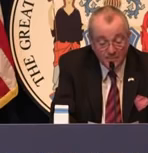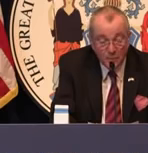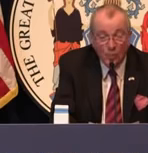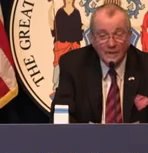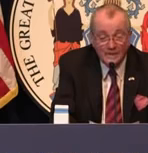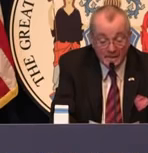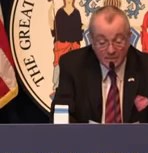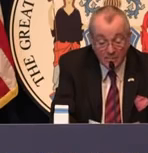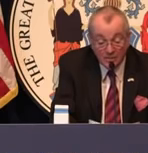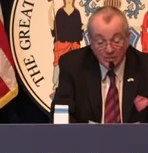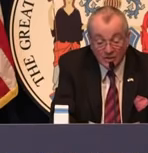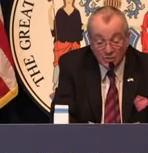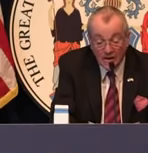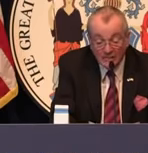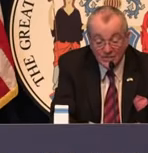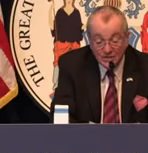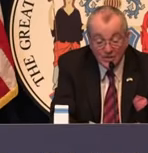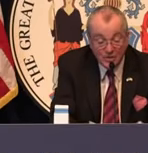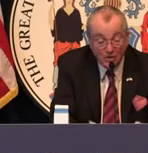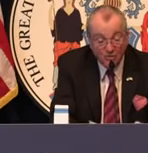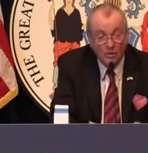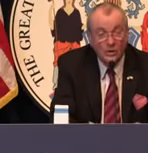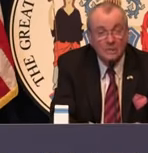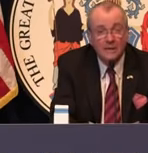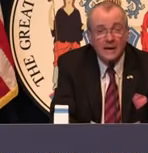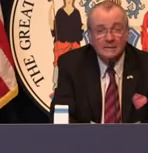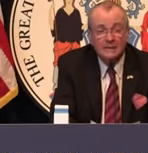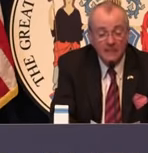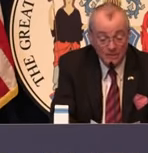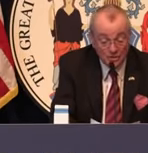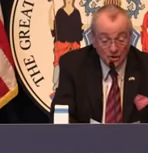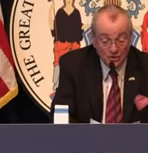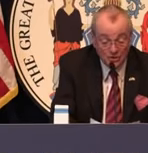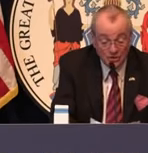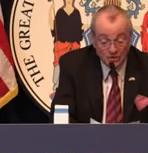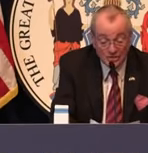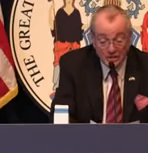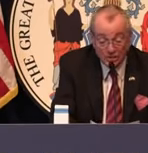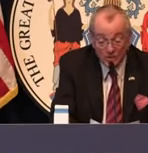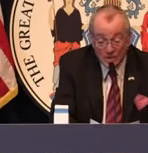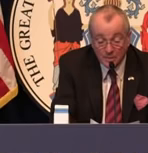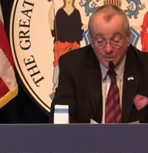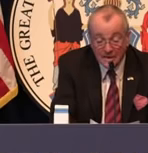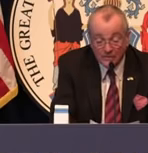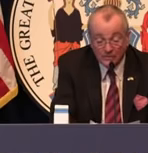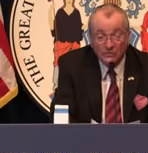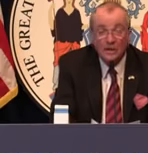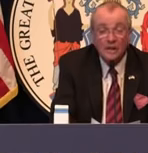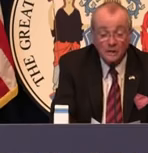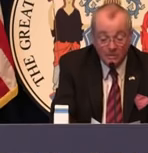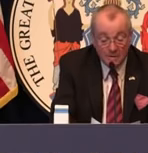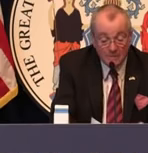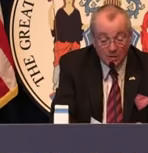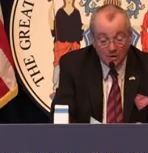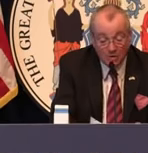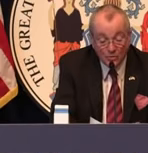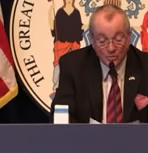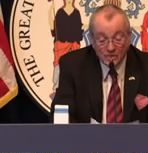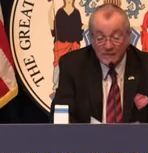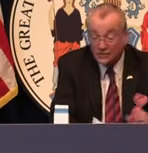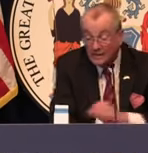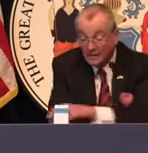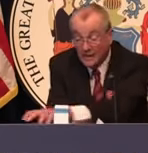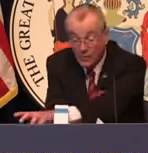from the one-day numbers and graphs to see the overall impact that social distancing and all the other practices that we've made part